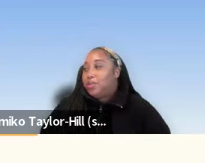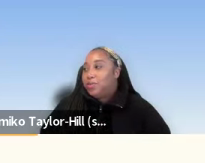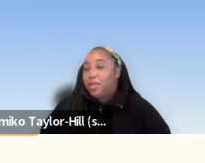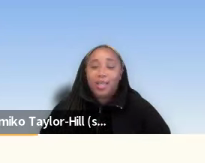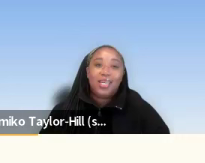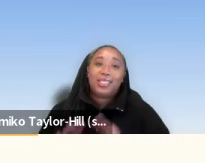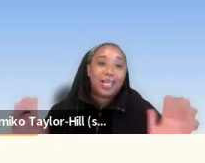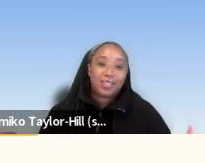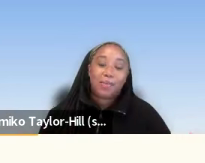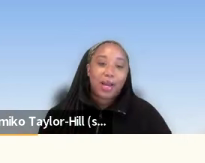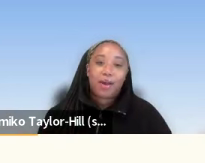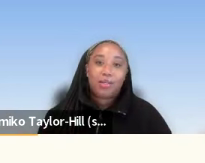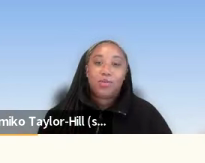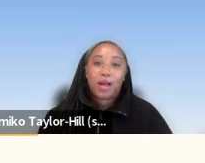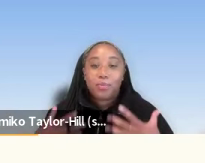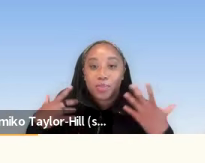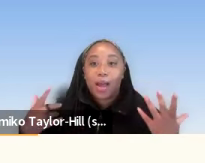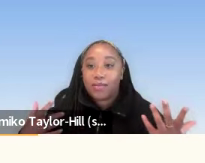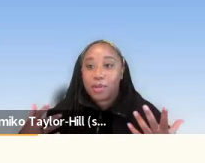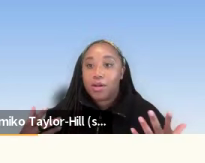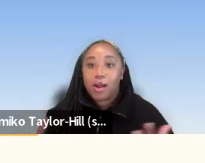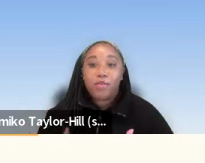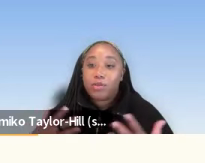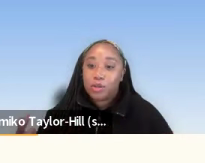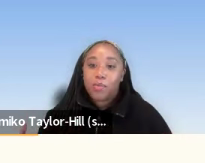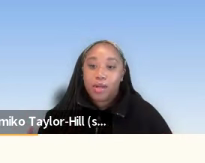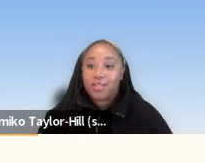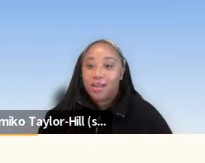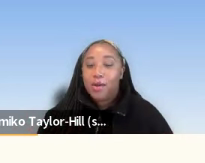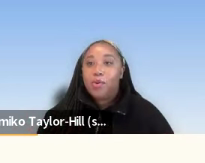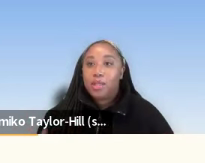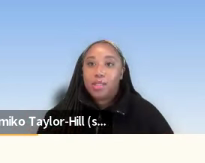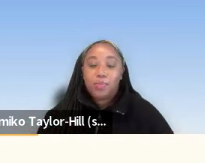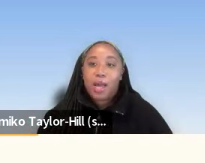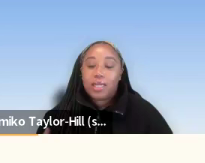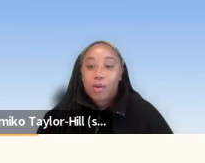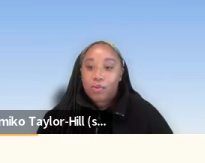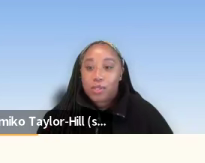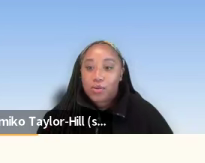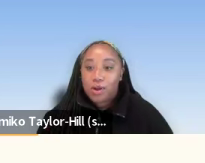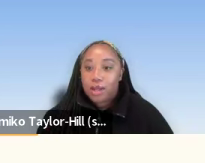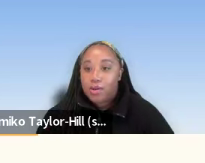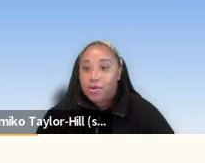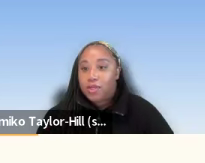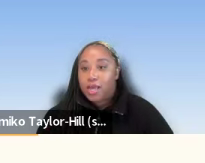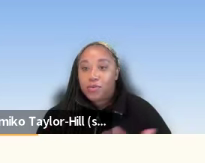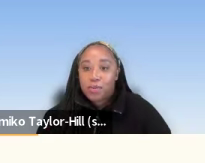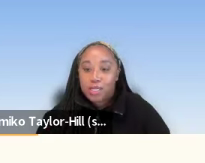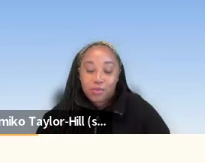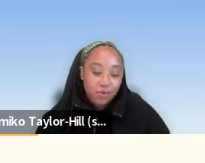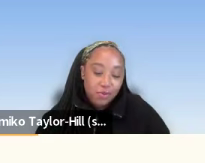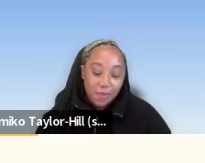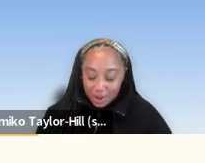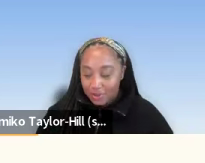want to extend my gratitude. I'm smiling from ear to ear. I've learned so much within this past hour with you all. I know we have